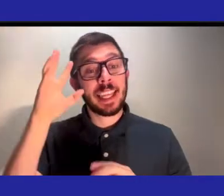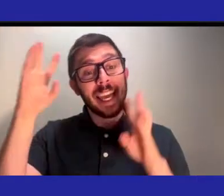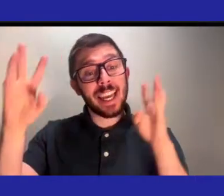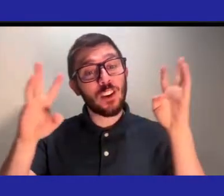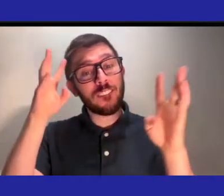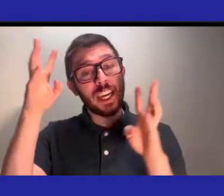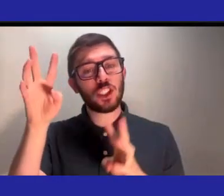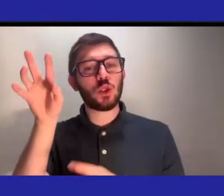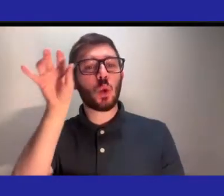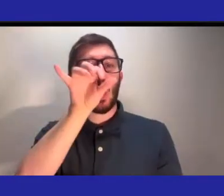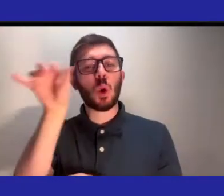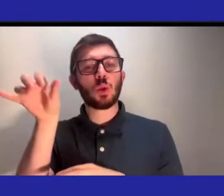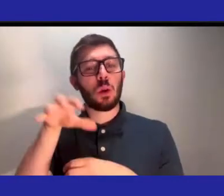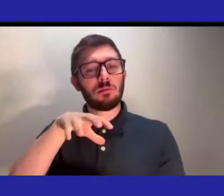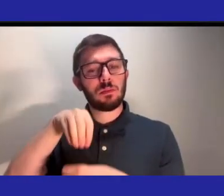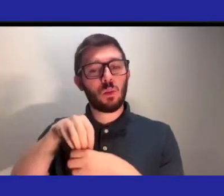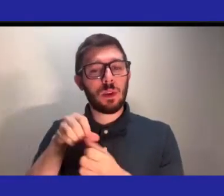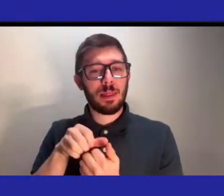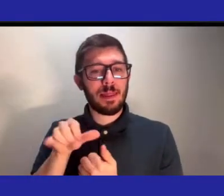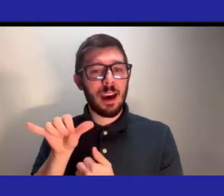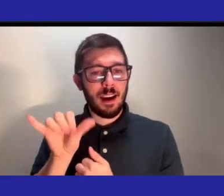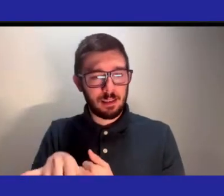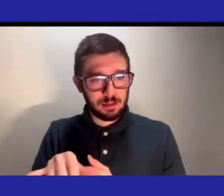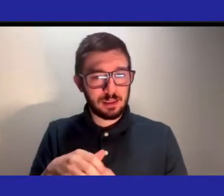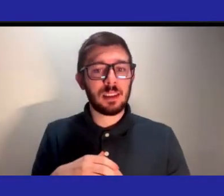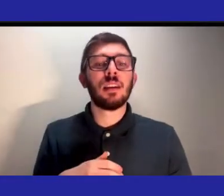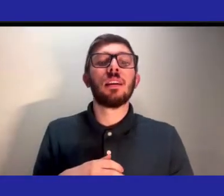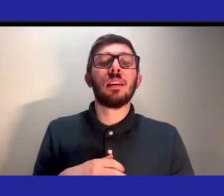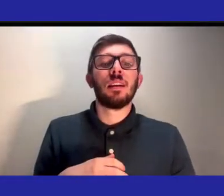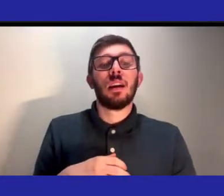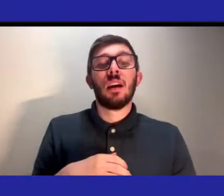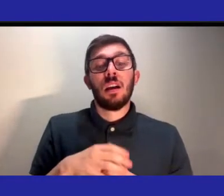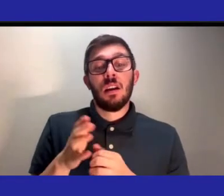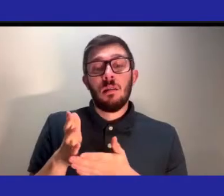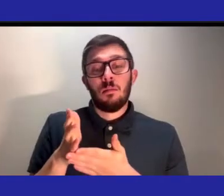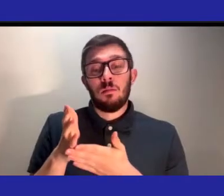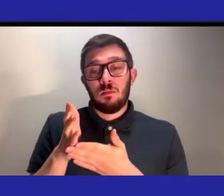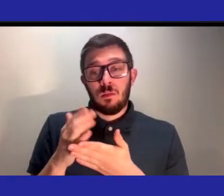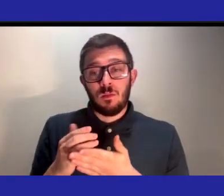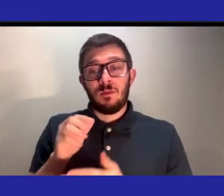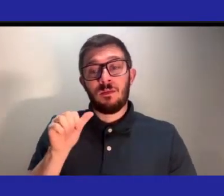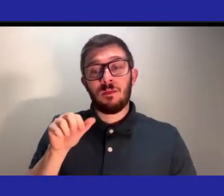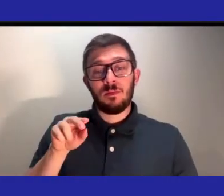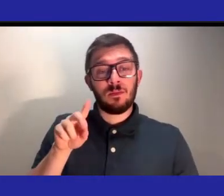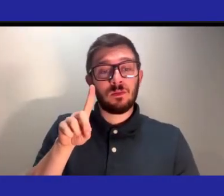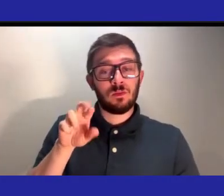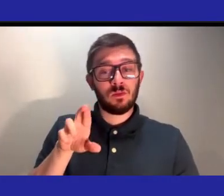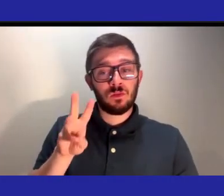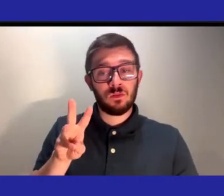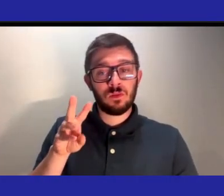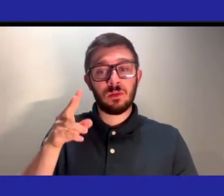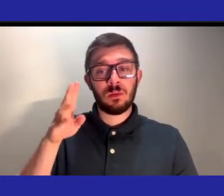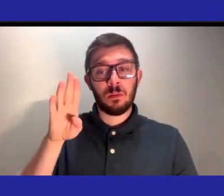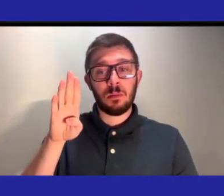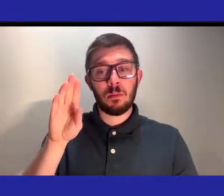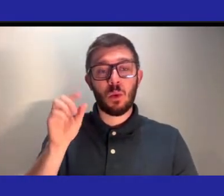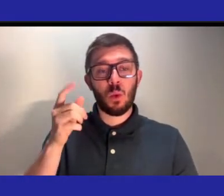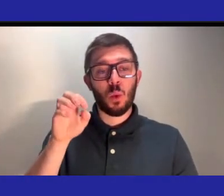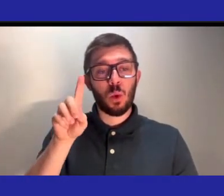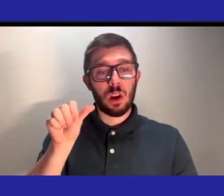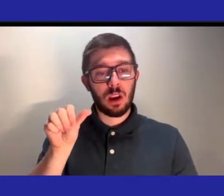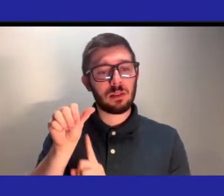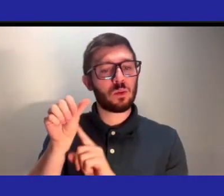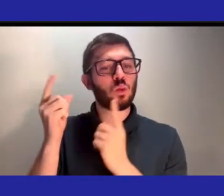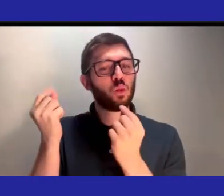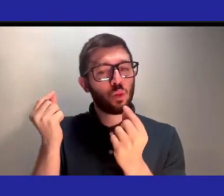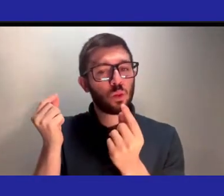Thank you for who turned the slide there. And part of what Andrew Bogoda is doing on this team, which has a really powerful